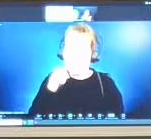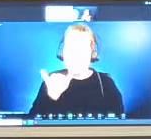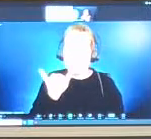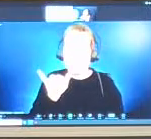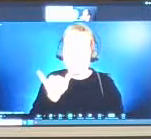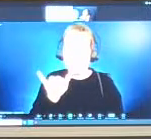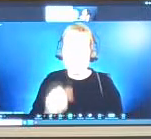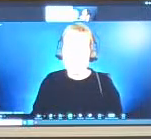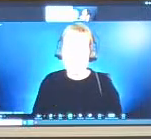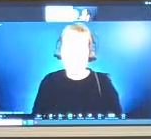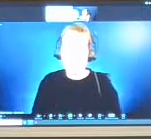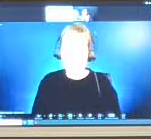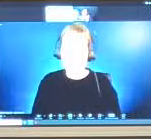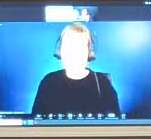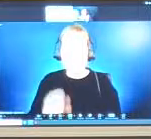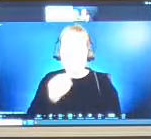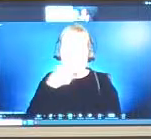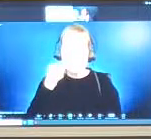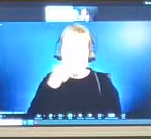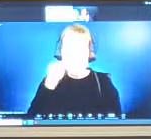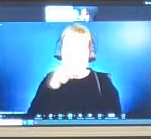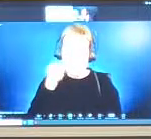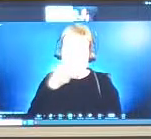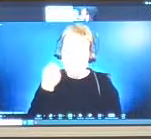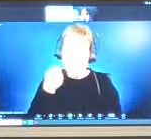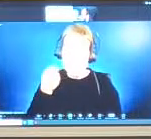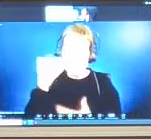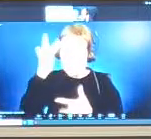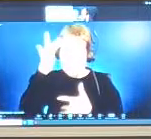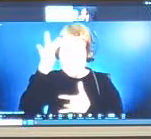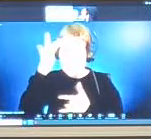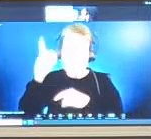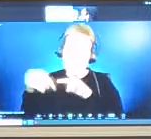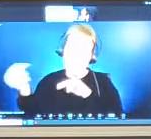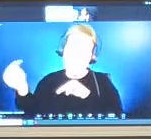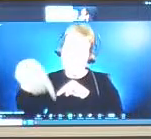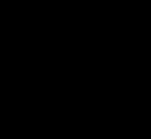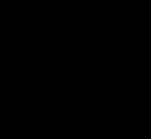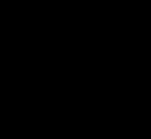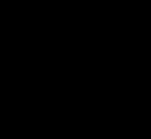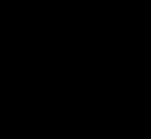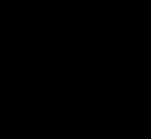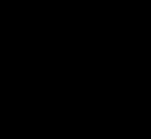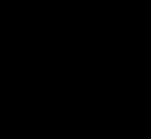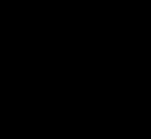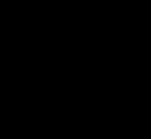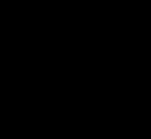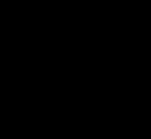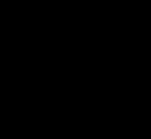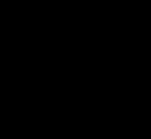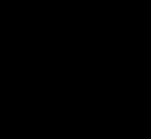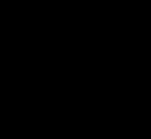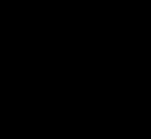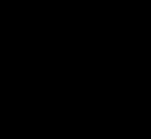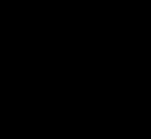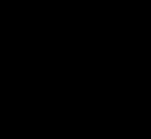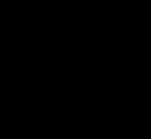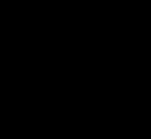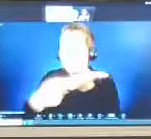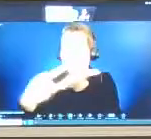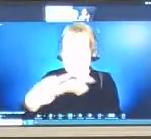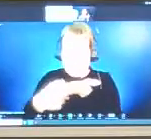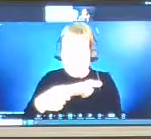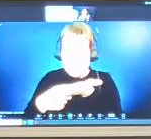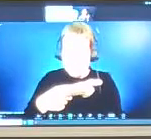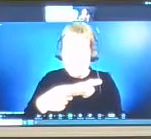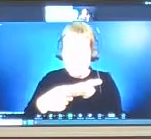motion. Second? Anybody second it? Second it, Michelle. All in